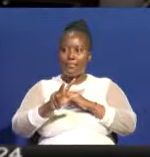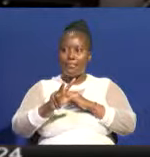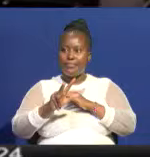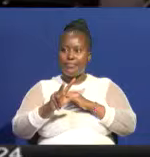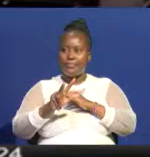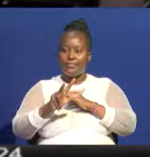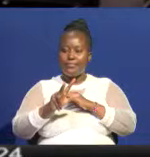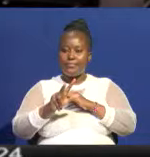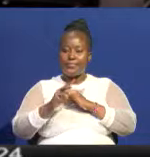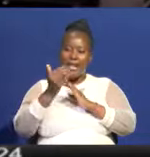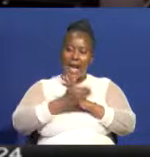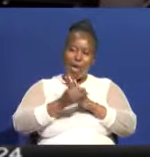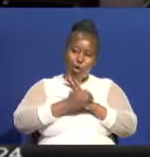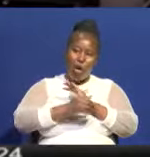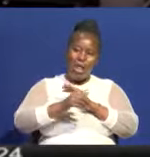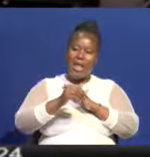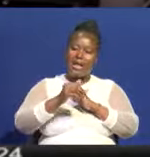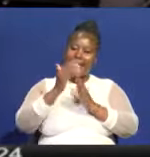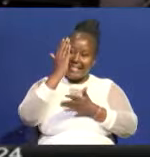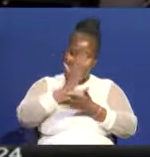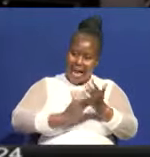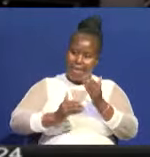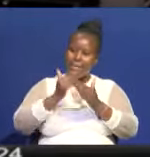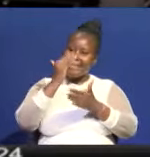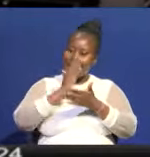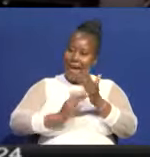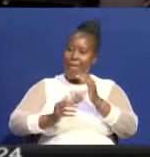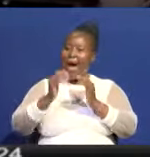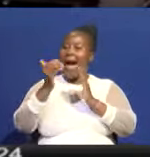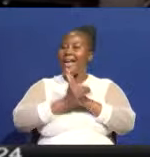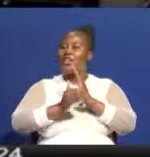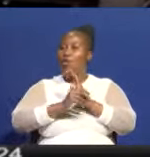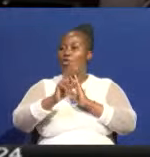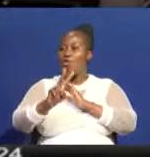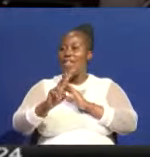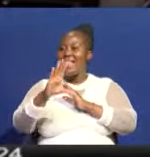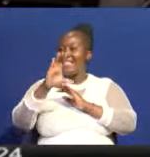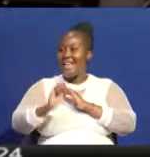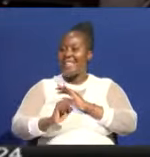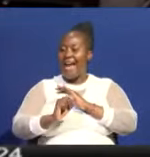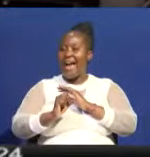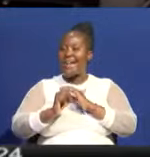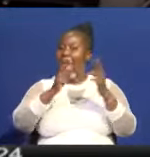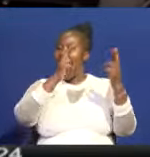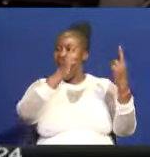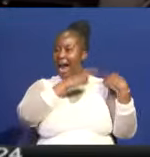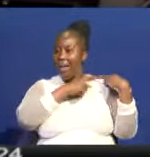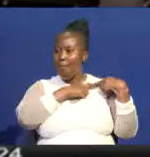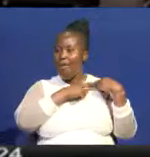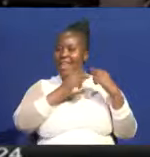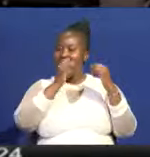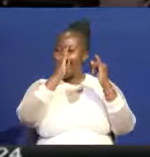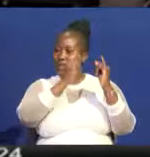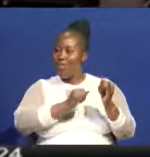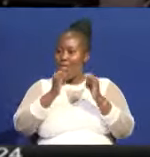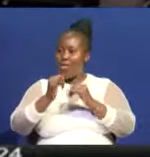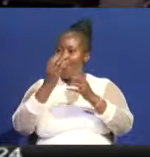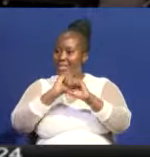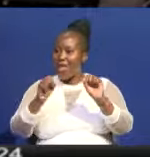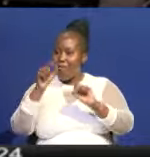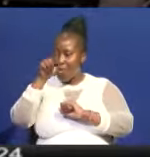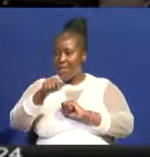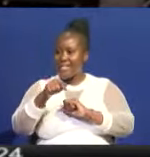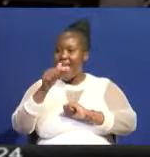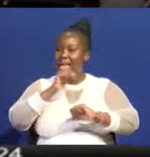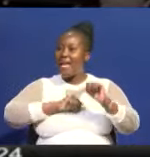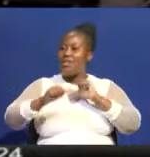153, sub Article 2, to state that CSS are accountable individually and collectively to the President for the